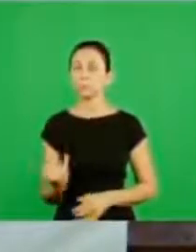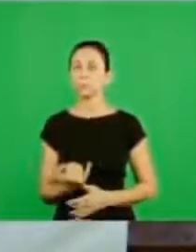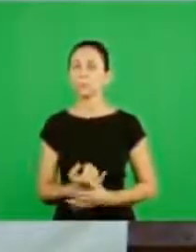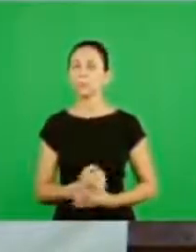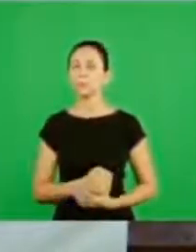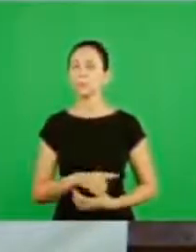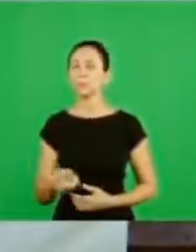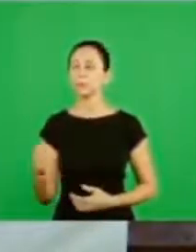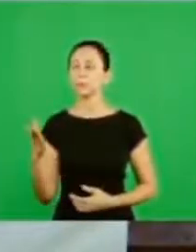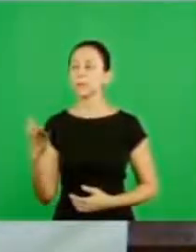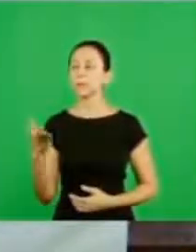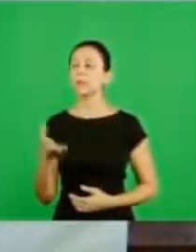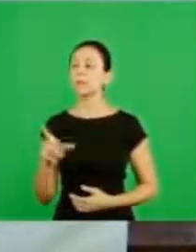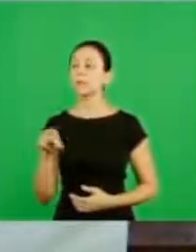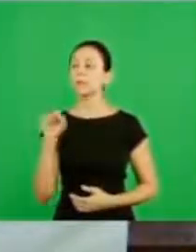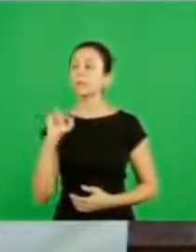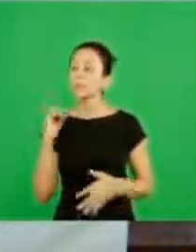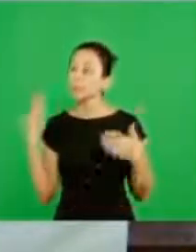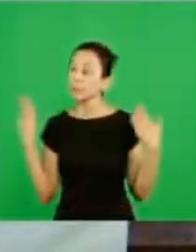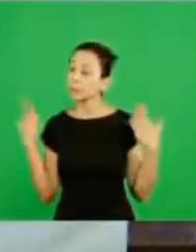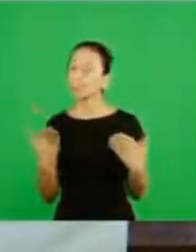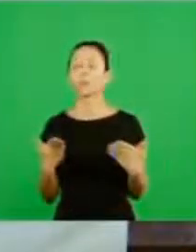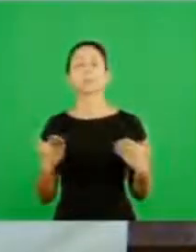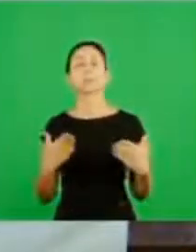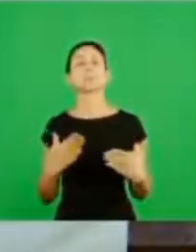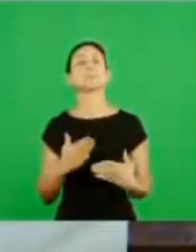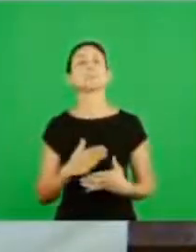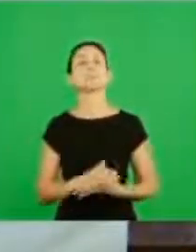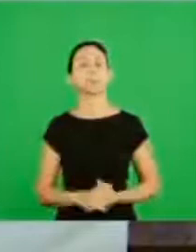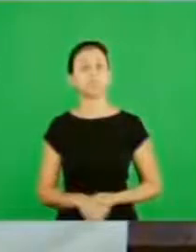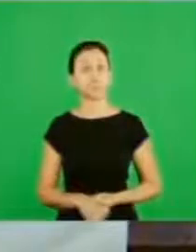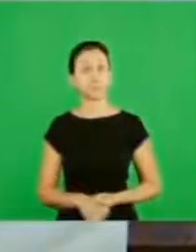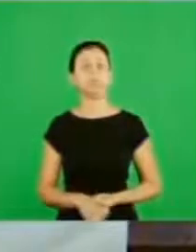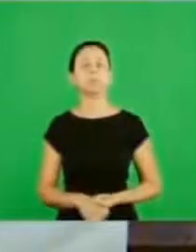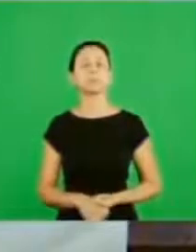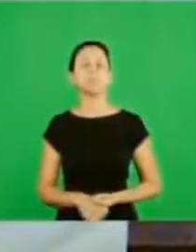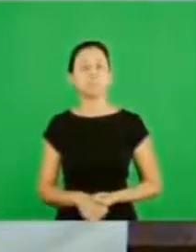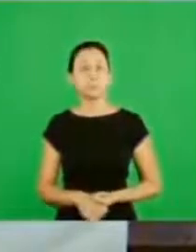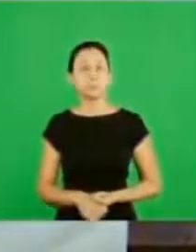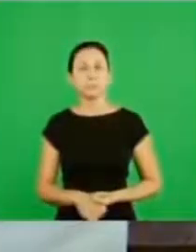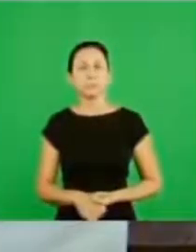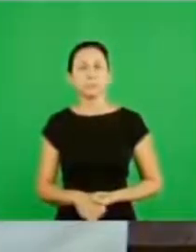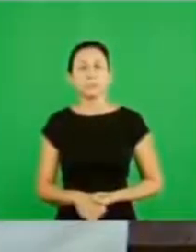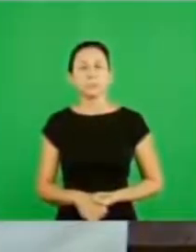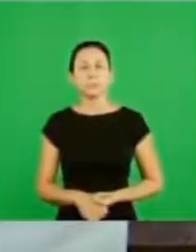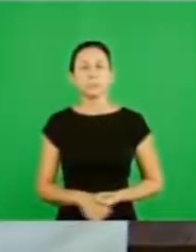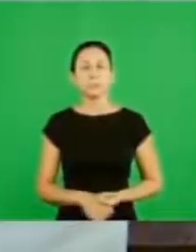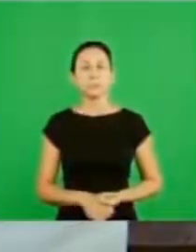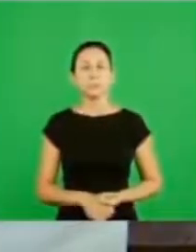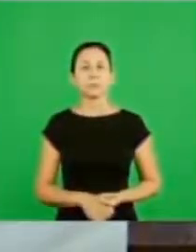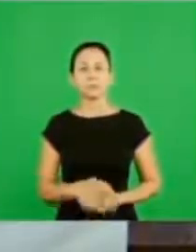the highway exits in Vitória. And you have to decide now.